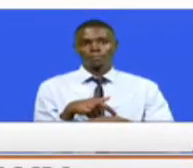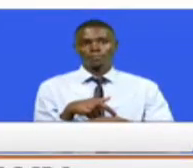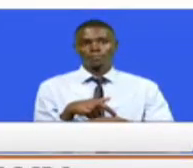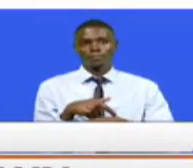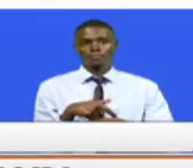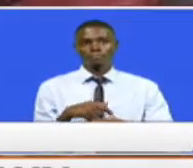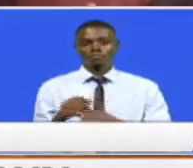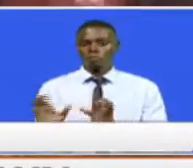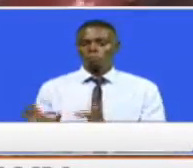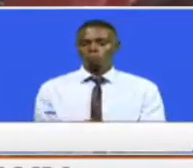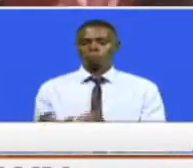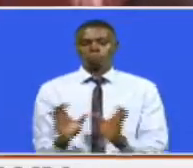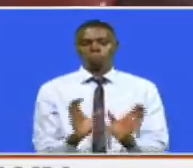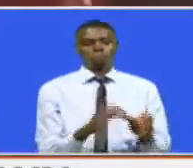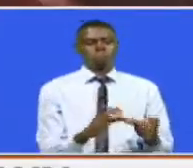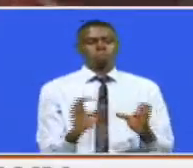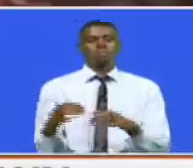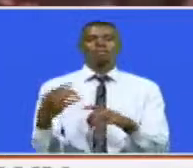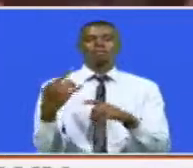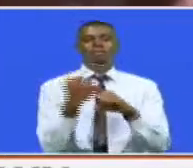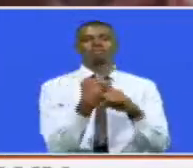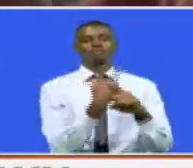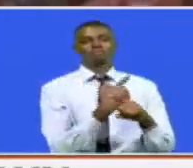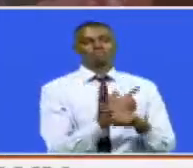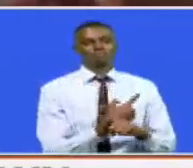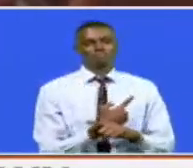kwa vyama mingi.